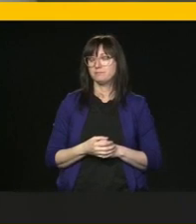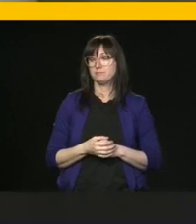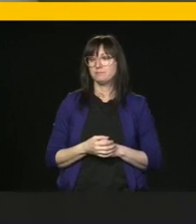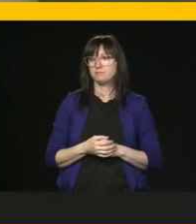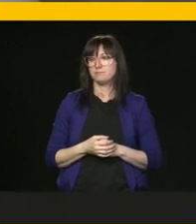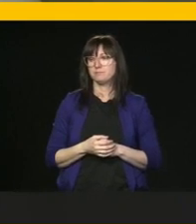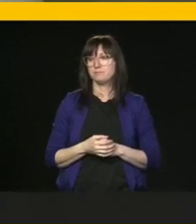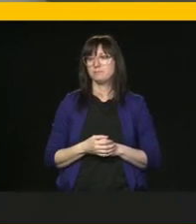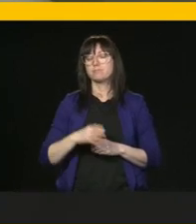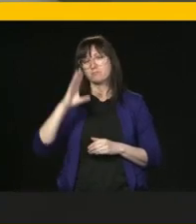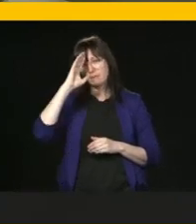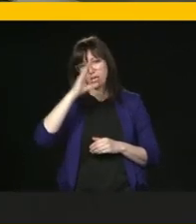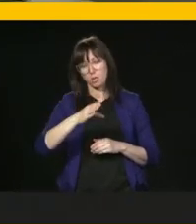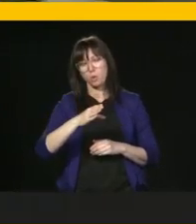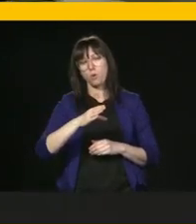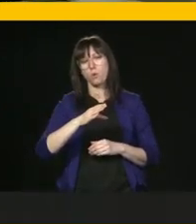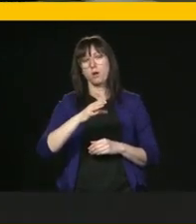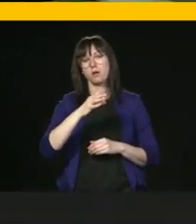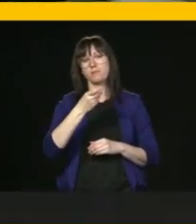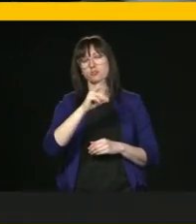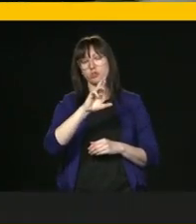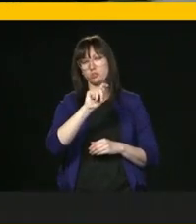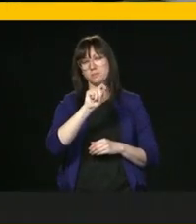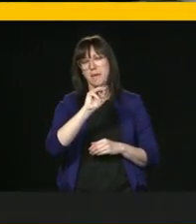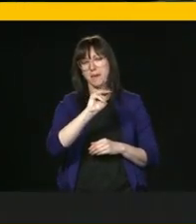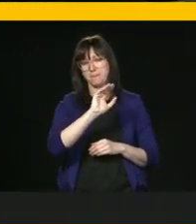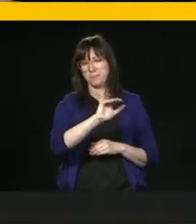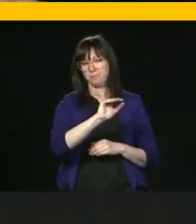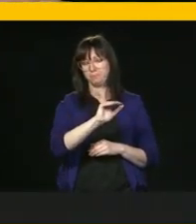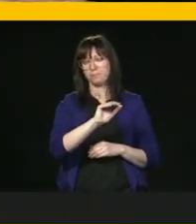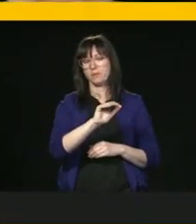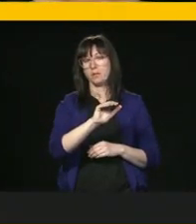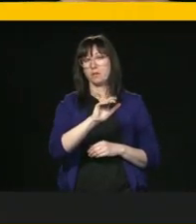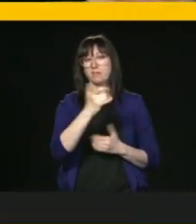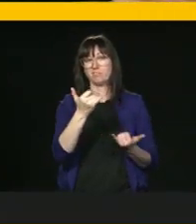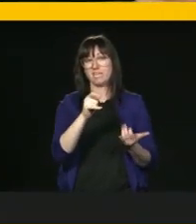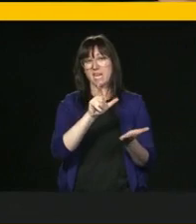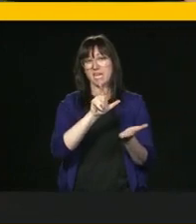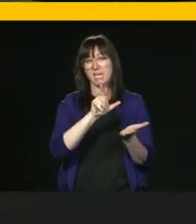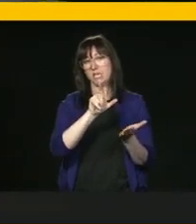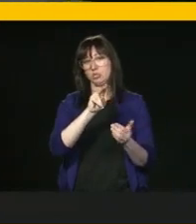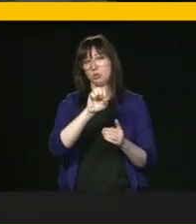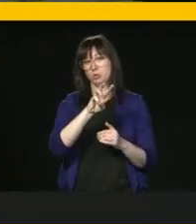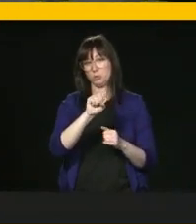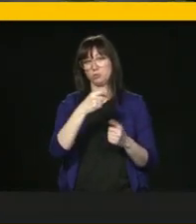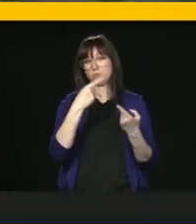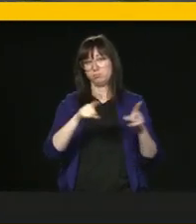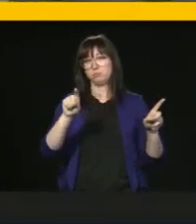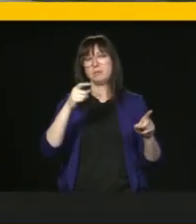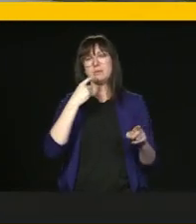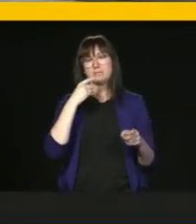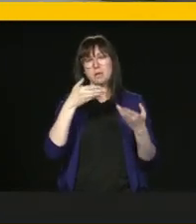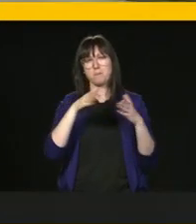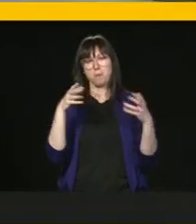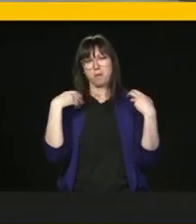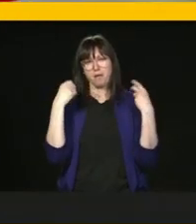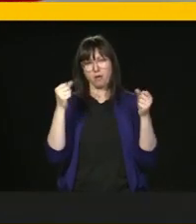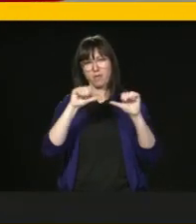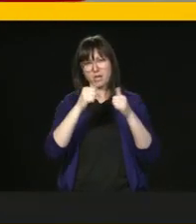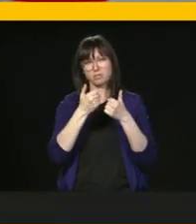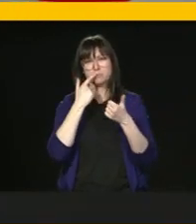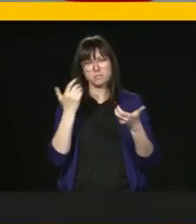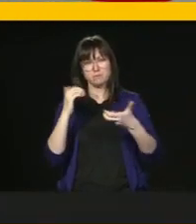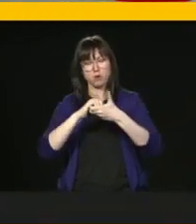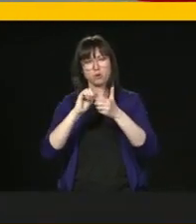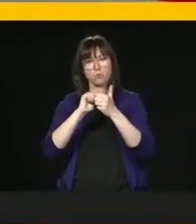Dr. Tam. In the news release today, they say the public health agency is the one that will be working with Blue Dot. Can you give us a